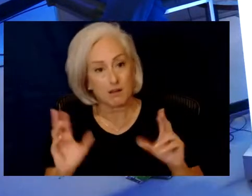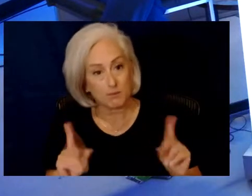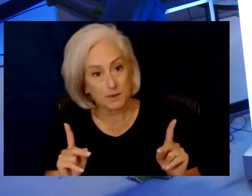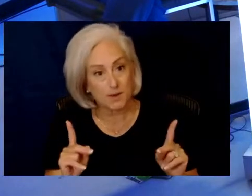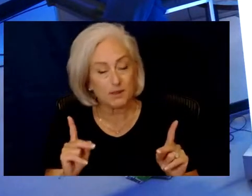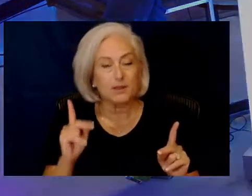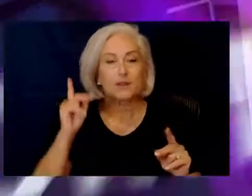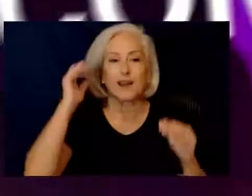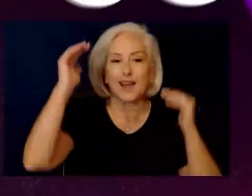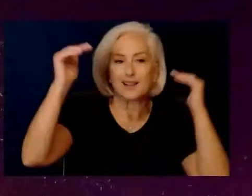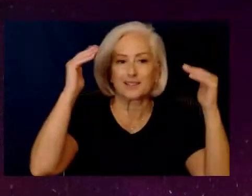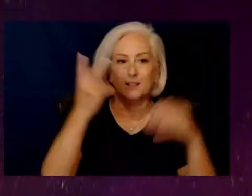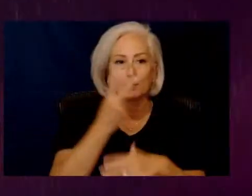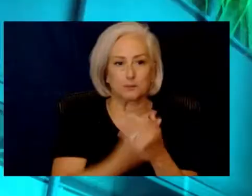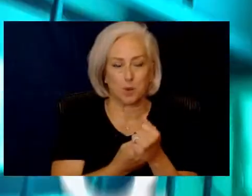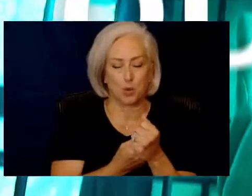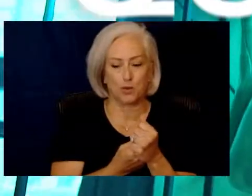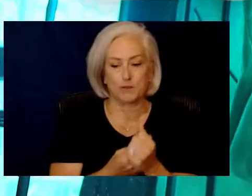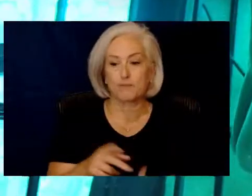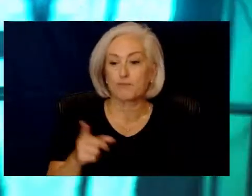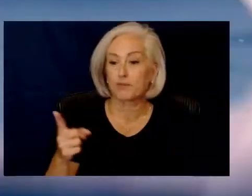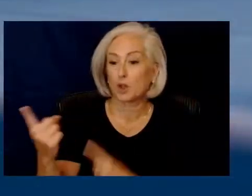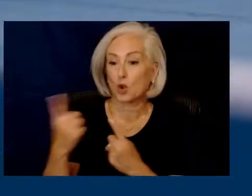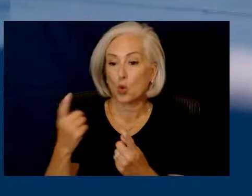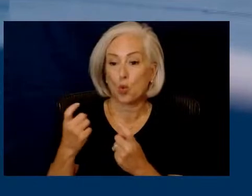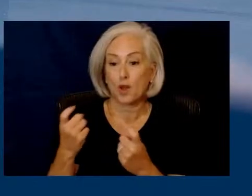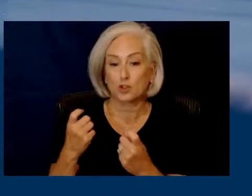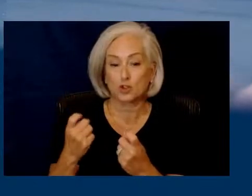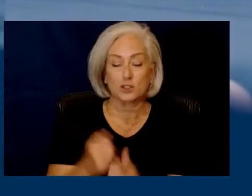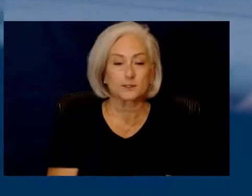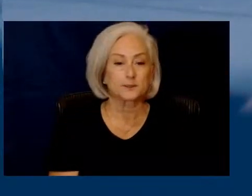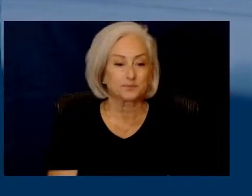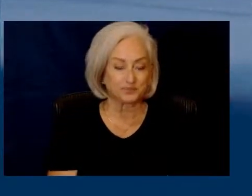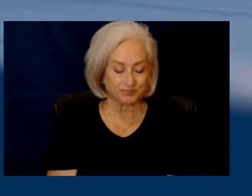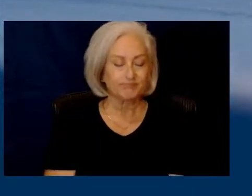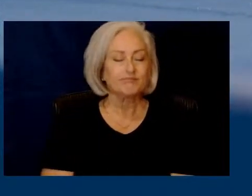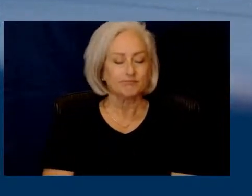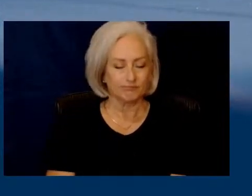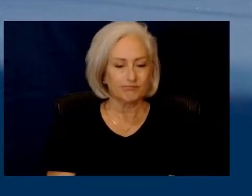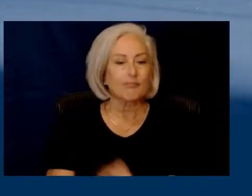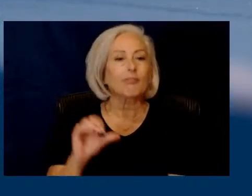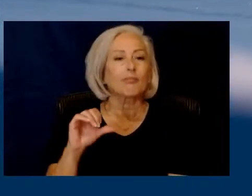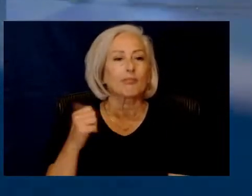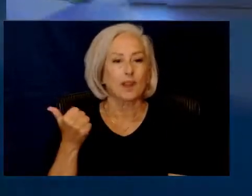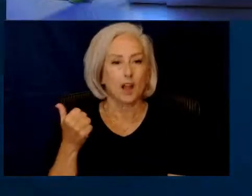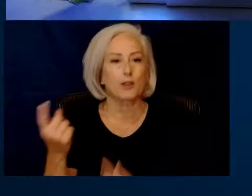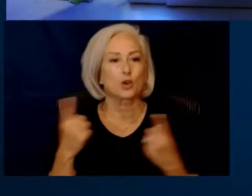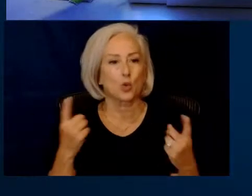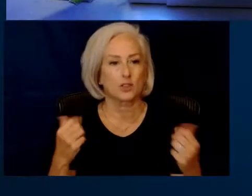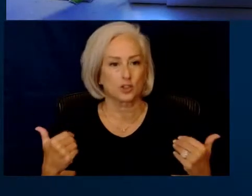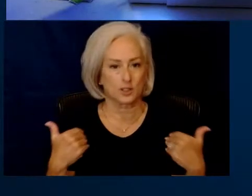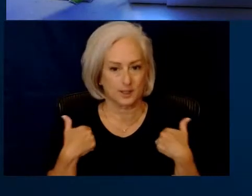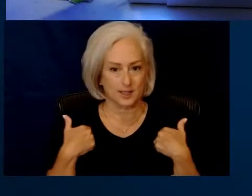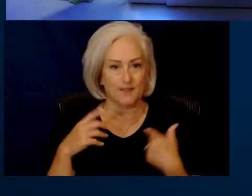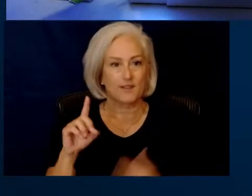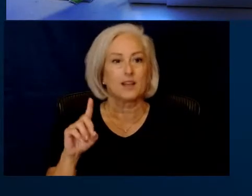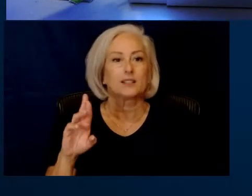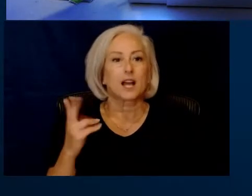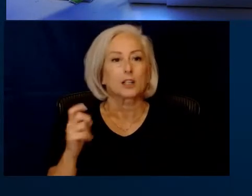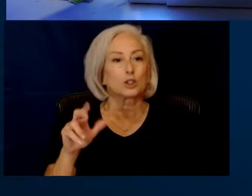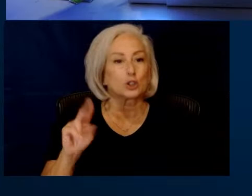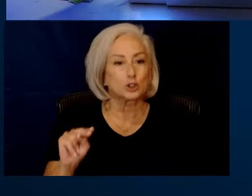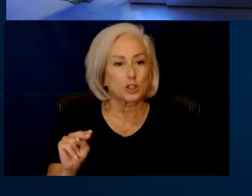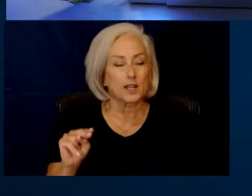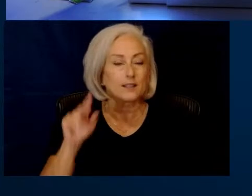bet there's some questions out there from our viewers. We do. We have another round of questions for Dr. Chen. One of our Facebook